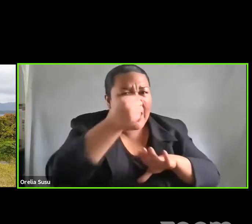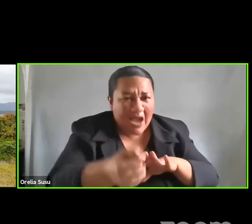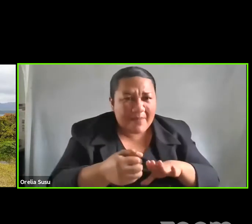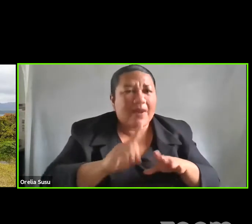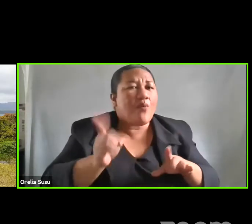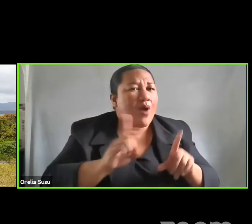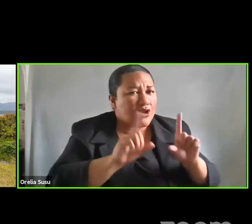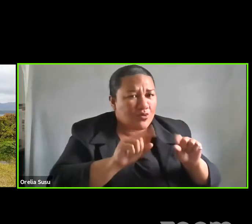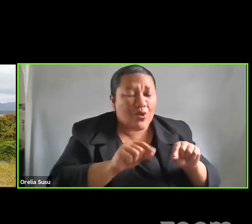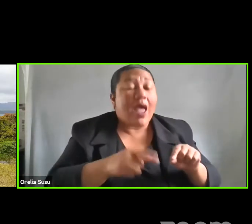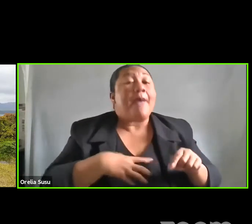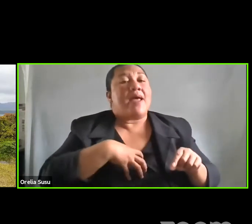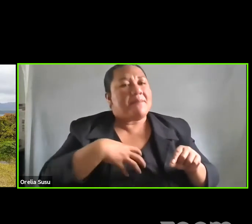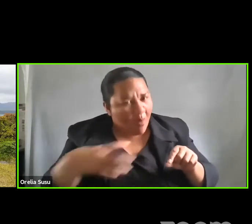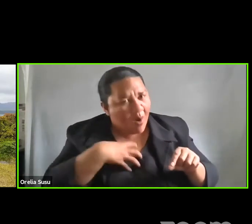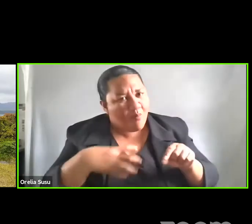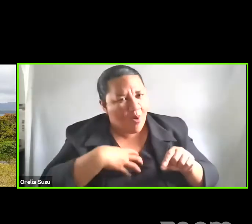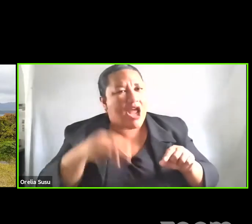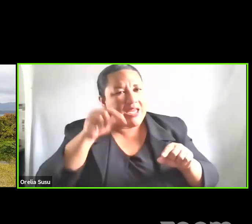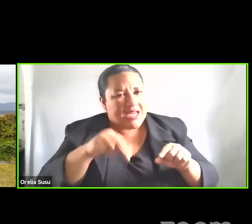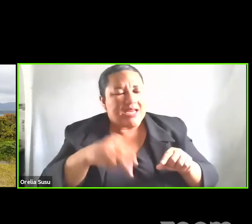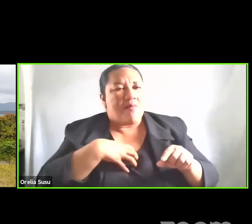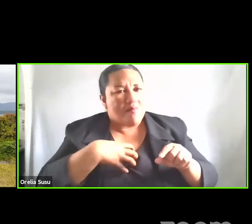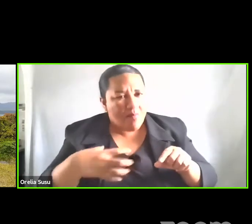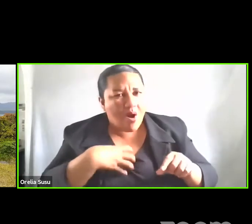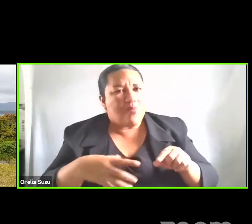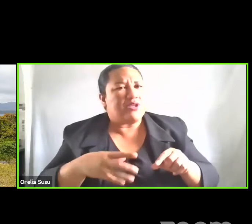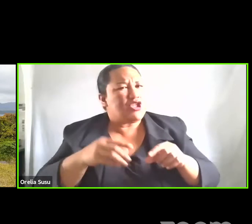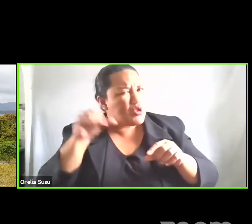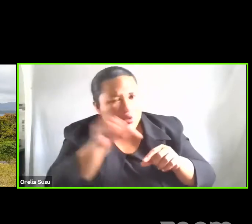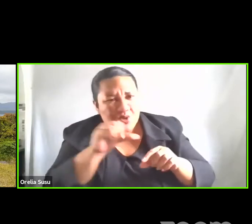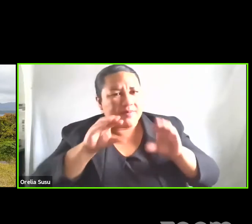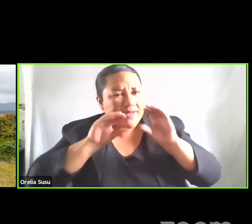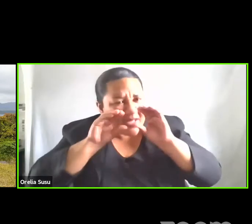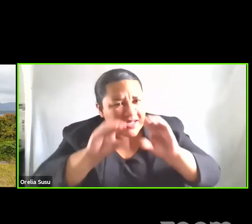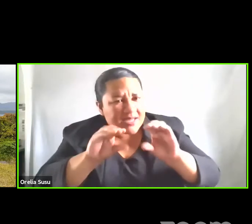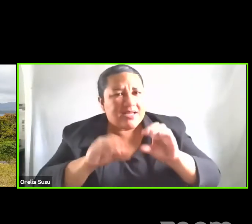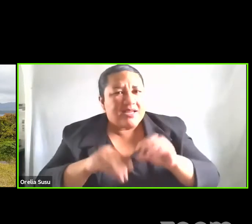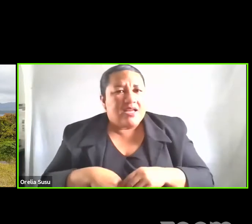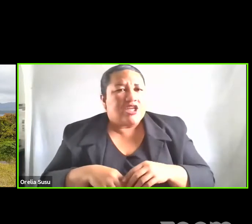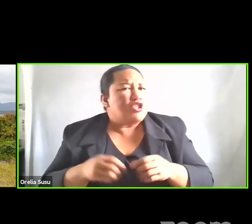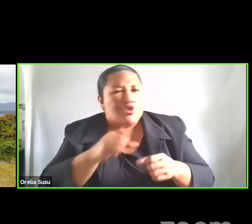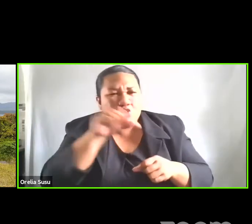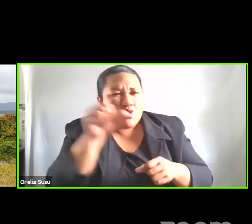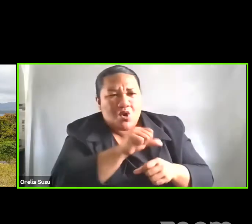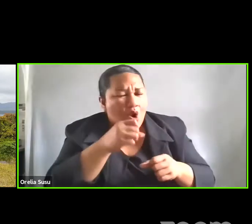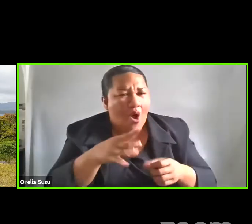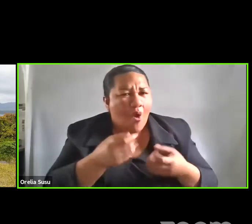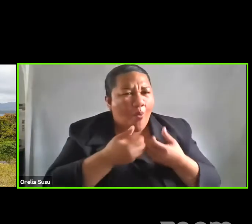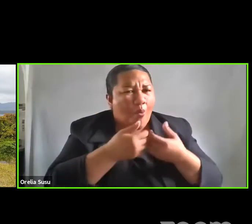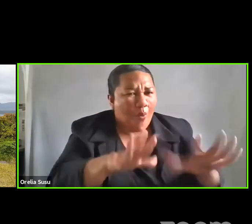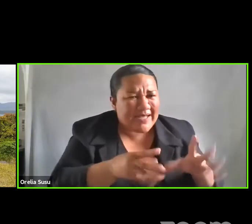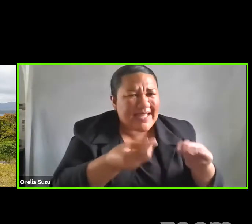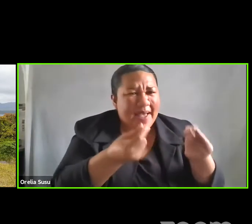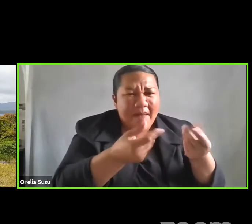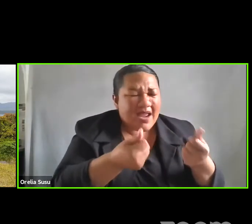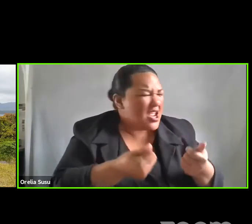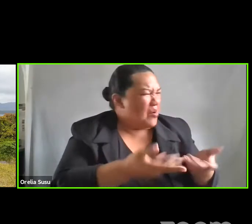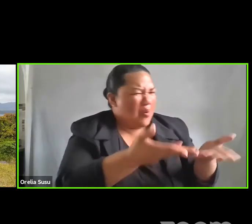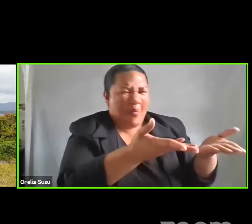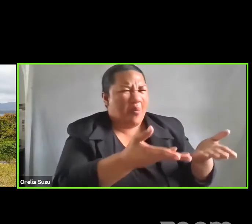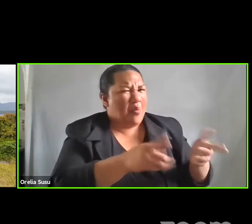more work needs to be done we should be investing we shouldn't be wasting our resources on things that does not matter to us